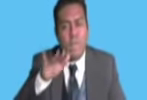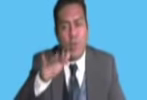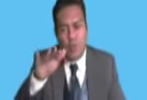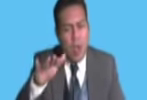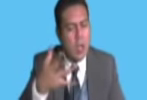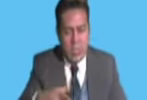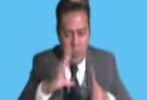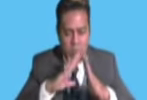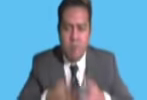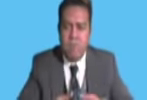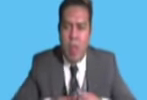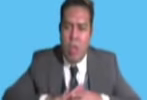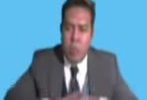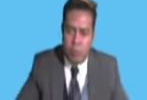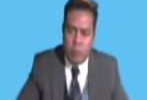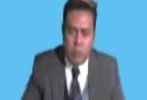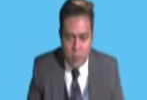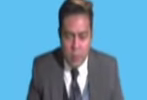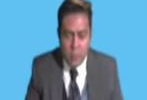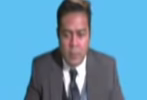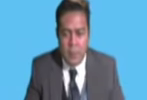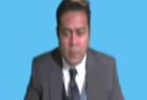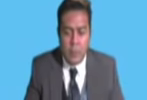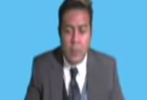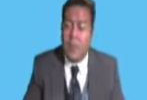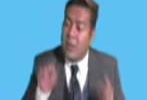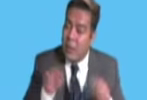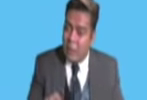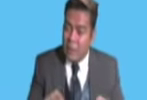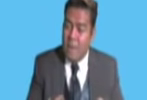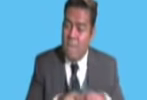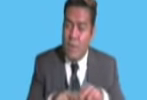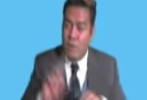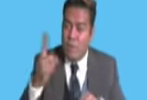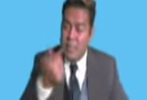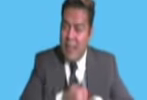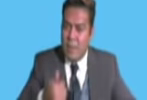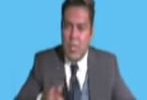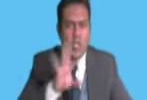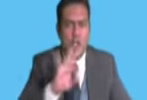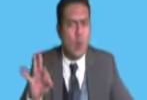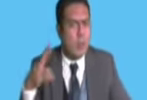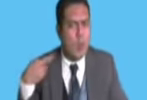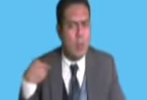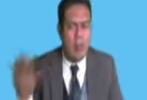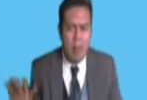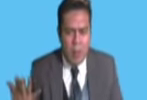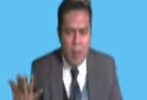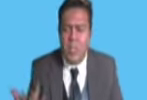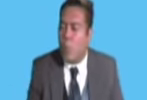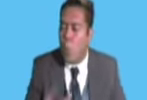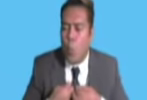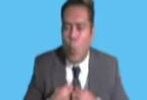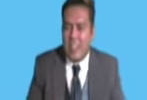shattered and doomed. Honorable Speaker, this Fiji First government is irresponsible and is